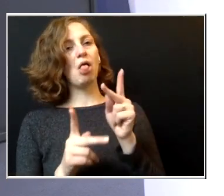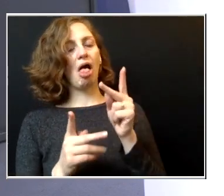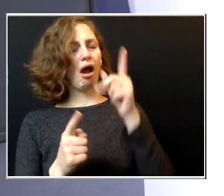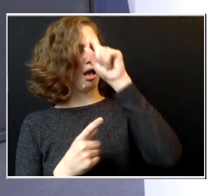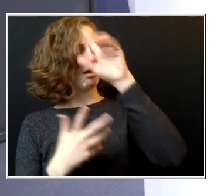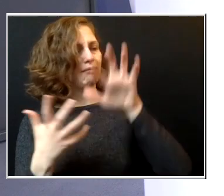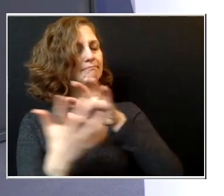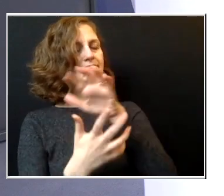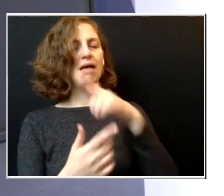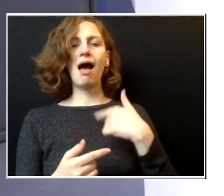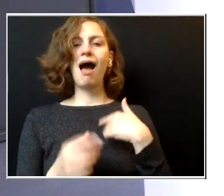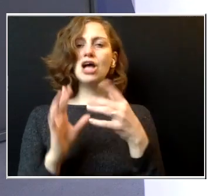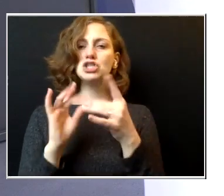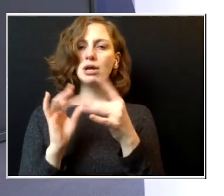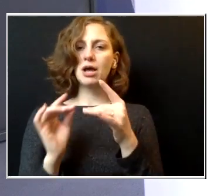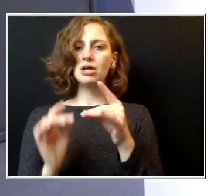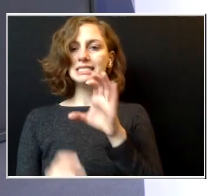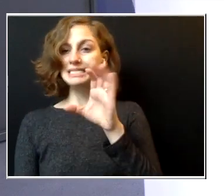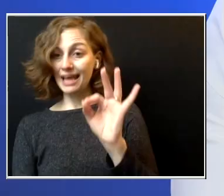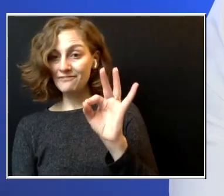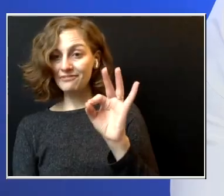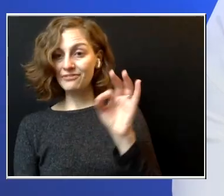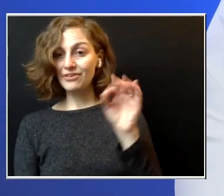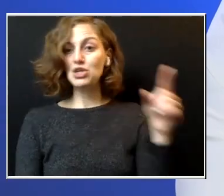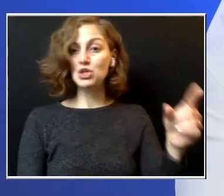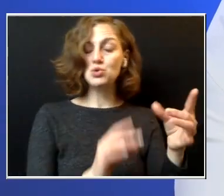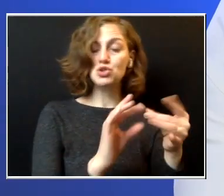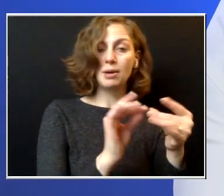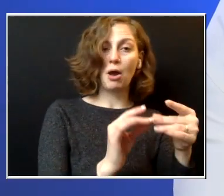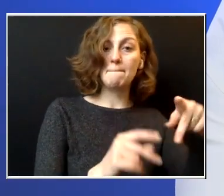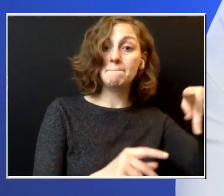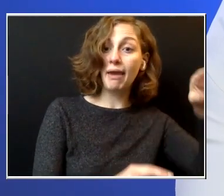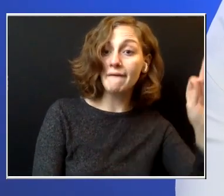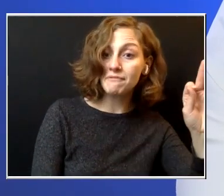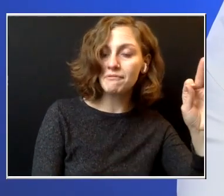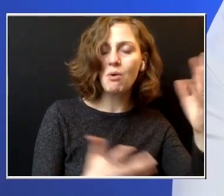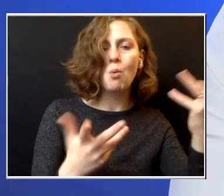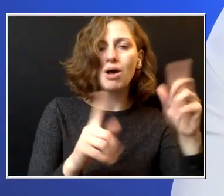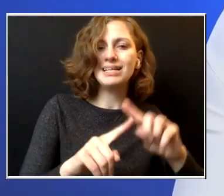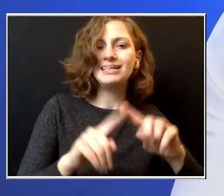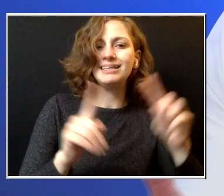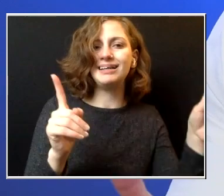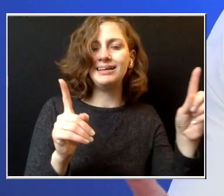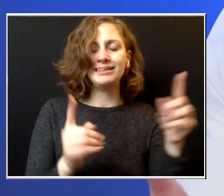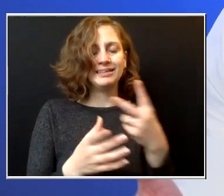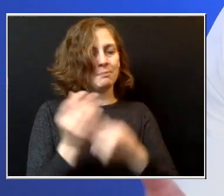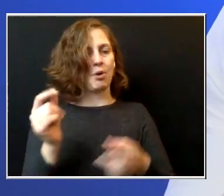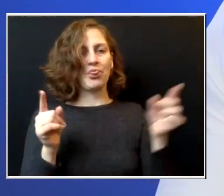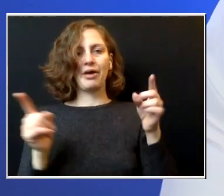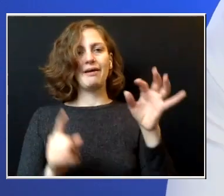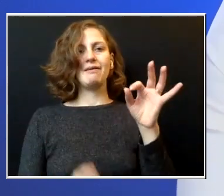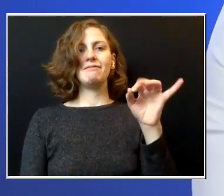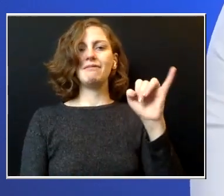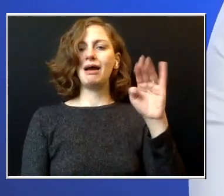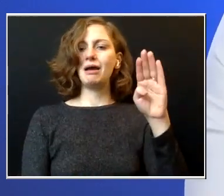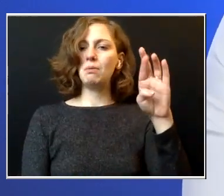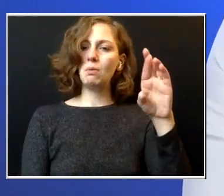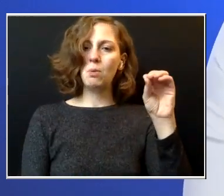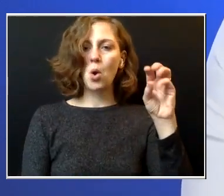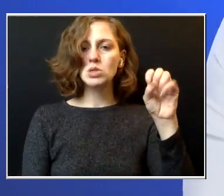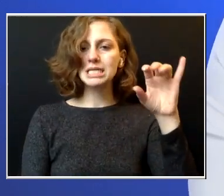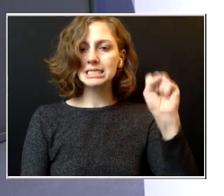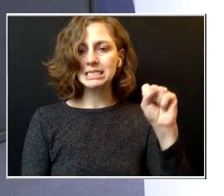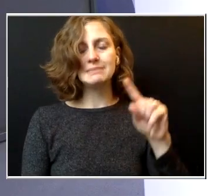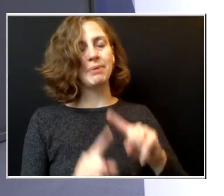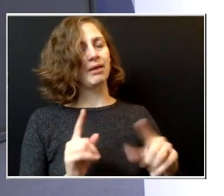Let's talk about that difference for just a minute. So they've just got that one word, fibrosis, in there, but otherwise they're almost very different diseases. Yeah,